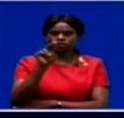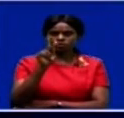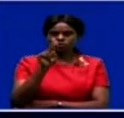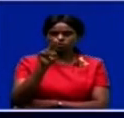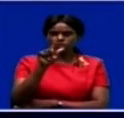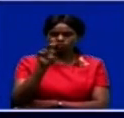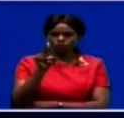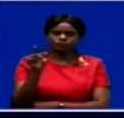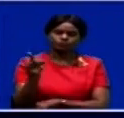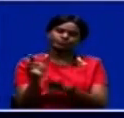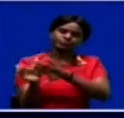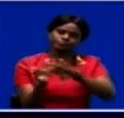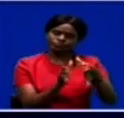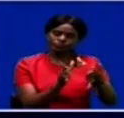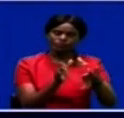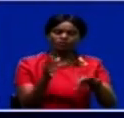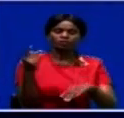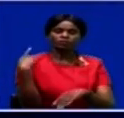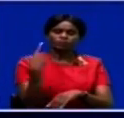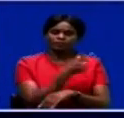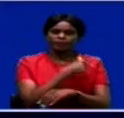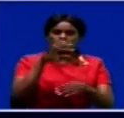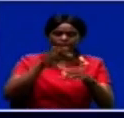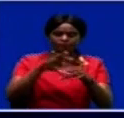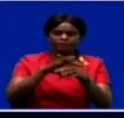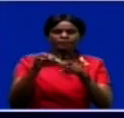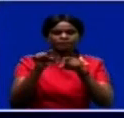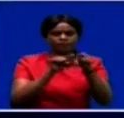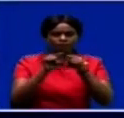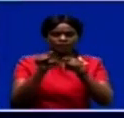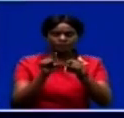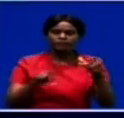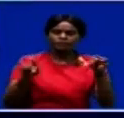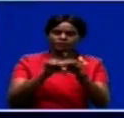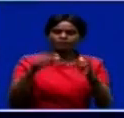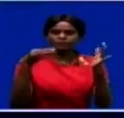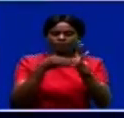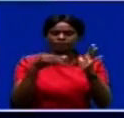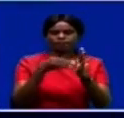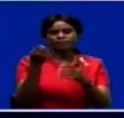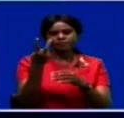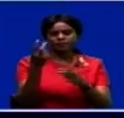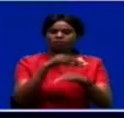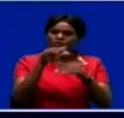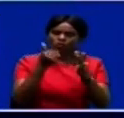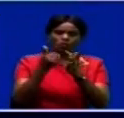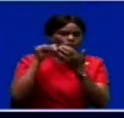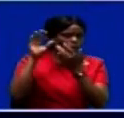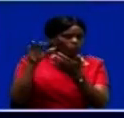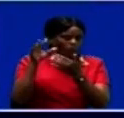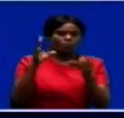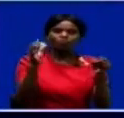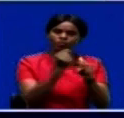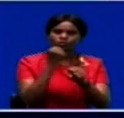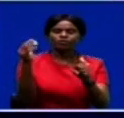Political parties contesting the Sesheke parliamentary by-election slated for February 12th have expressed confidence in scooping the